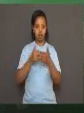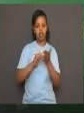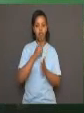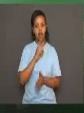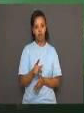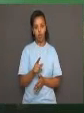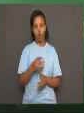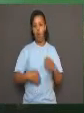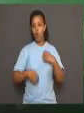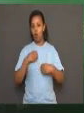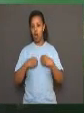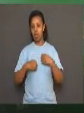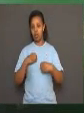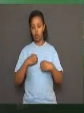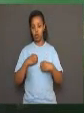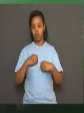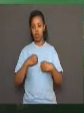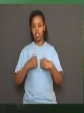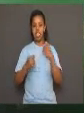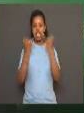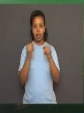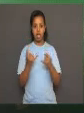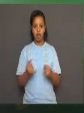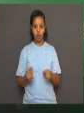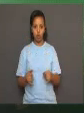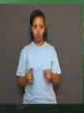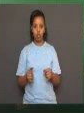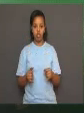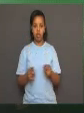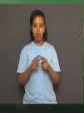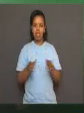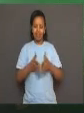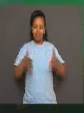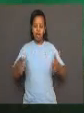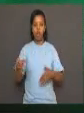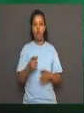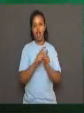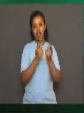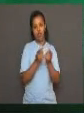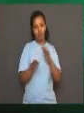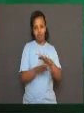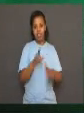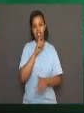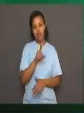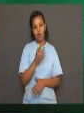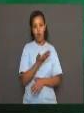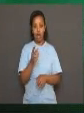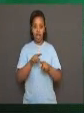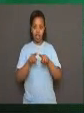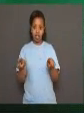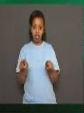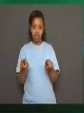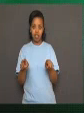Organisms begin by being classified in very broad groups, but as they